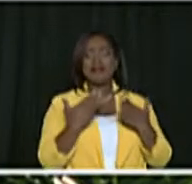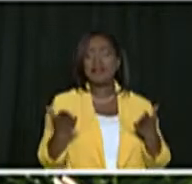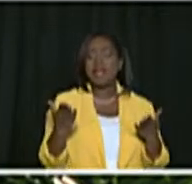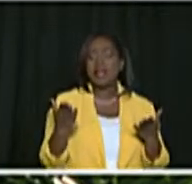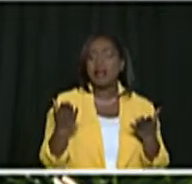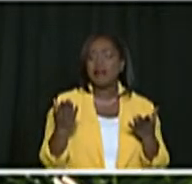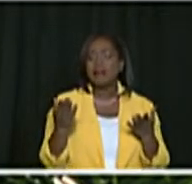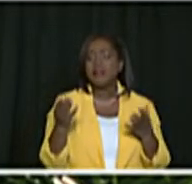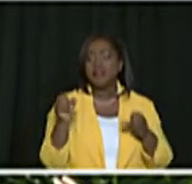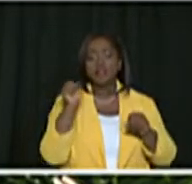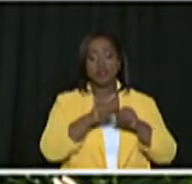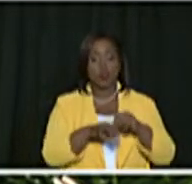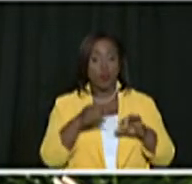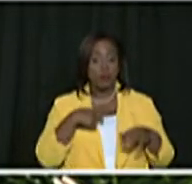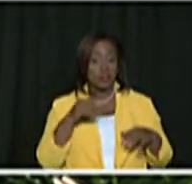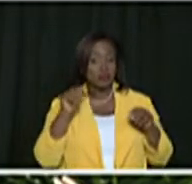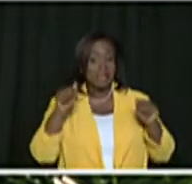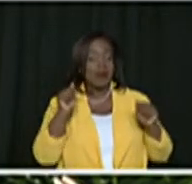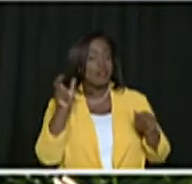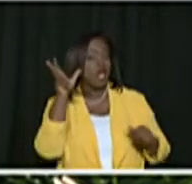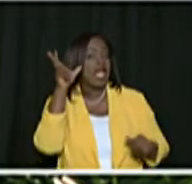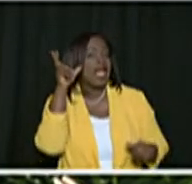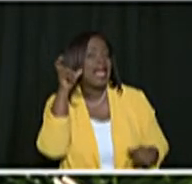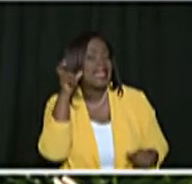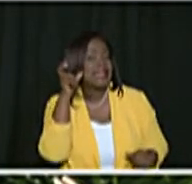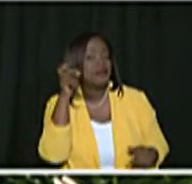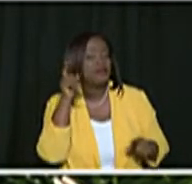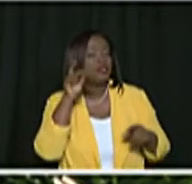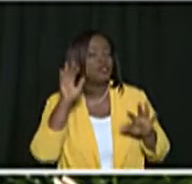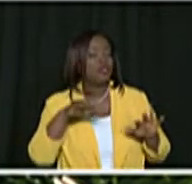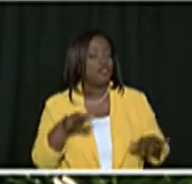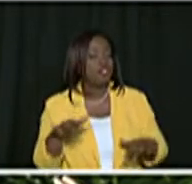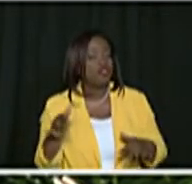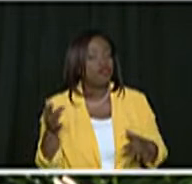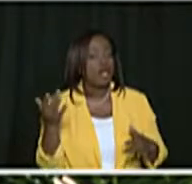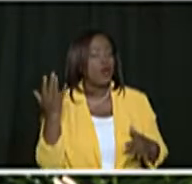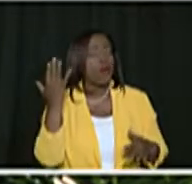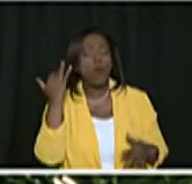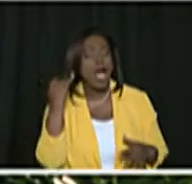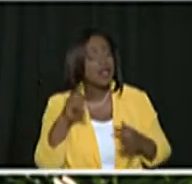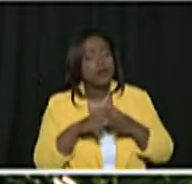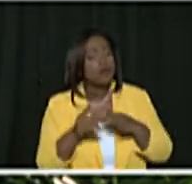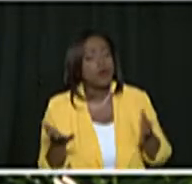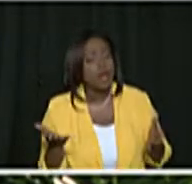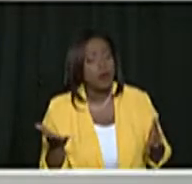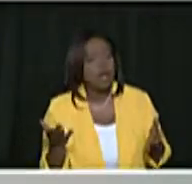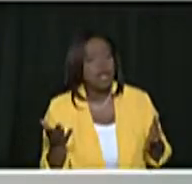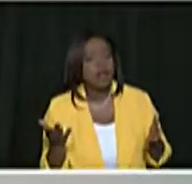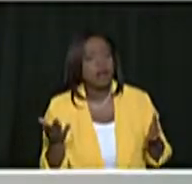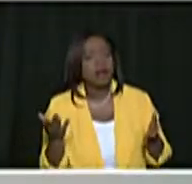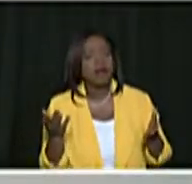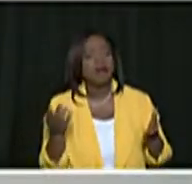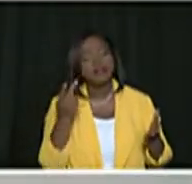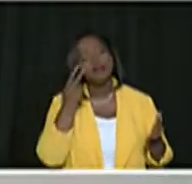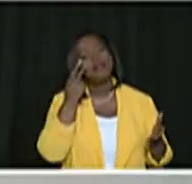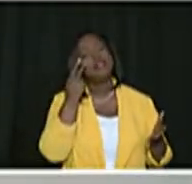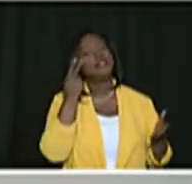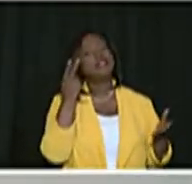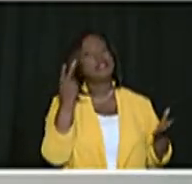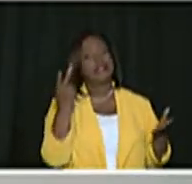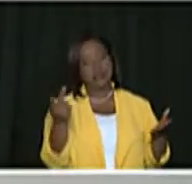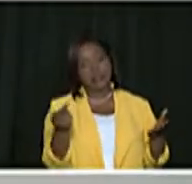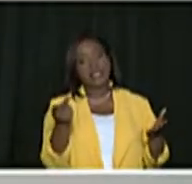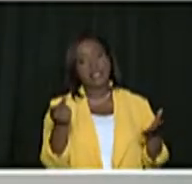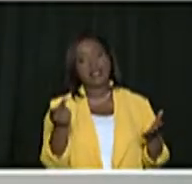We're motivated to do everything that we do, and there is what we have to understand. What is that motivation for them running